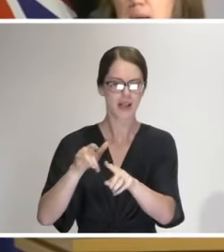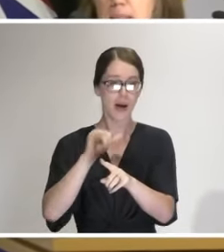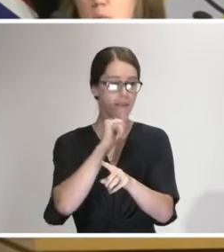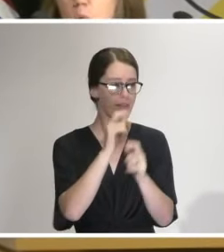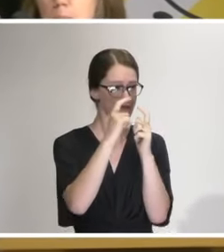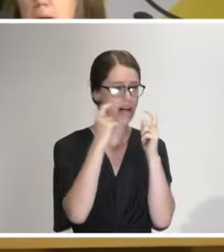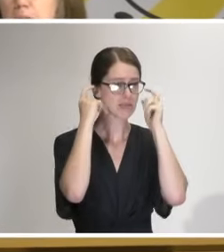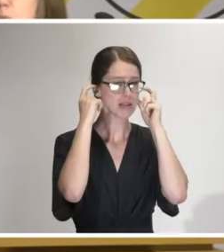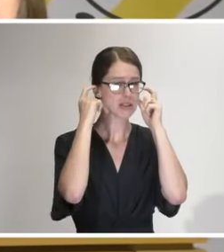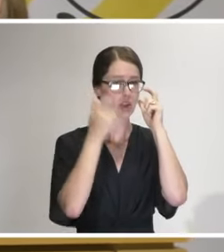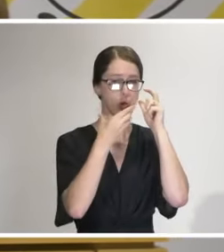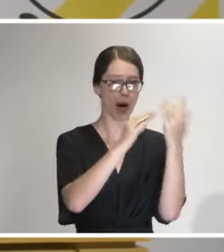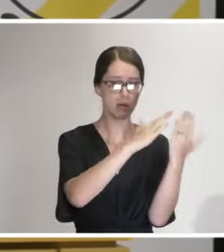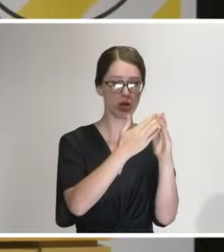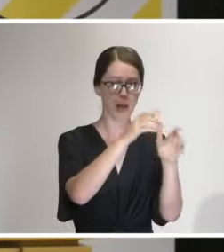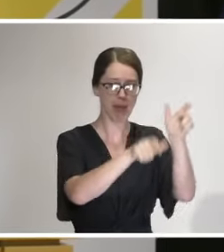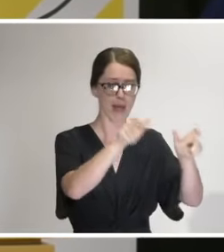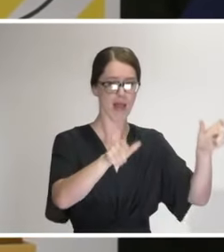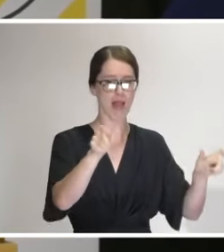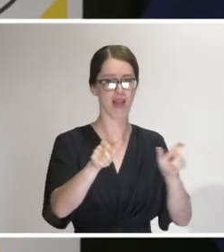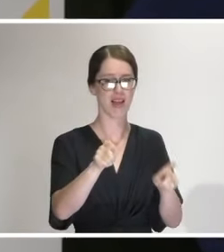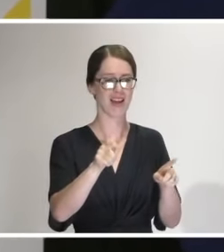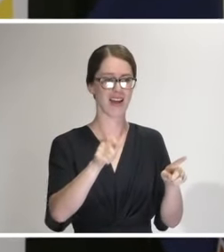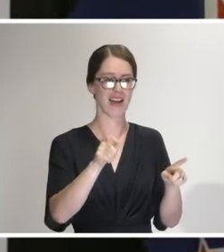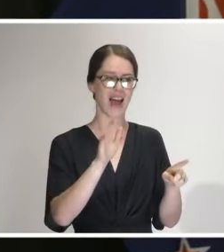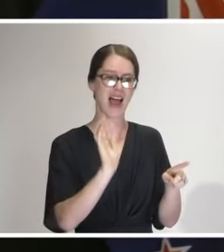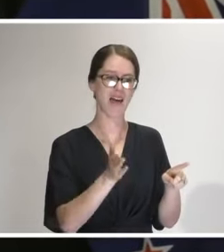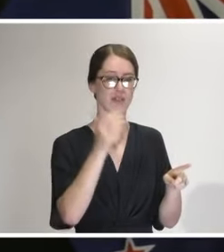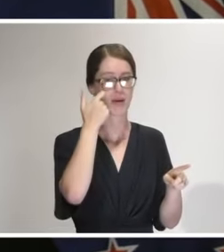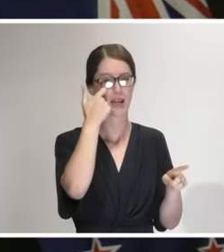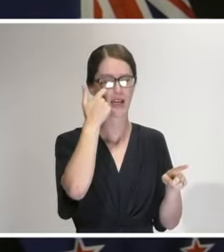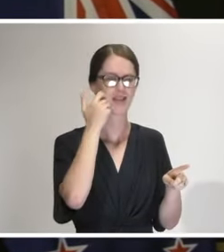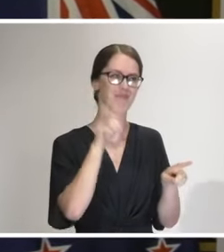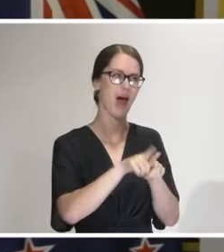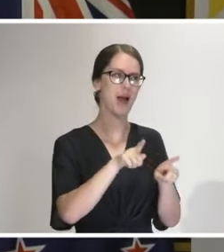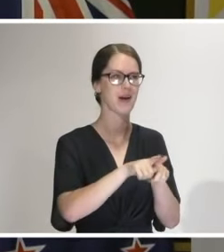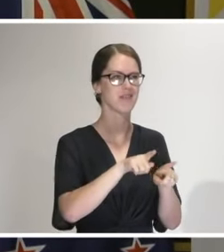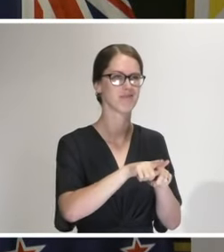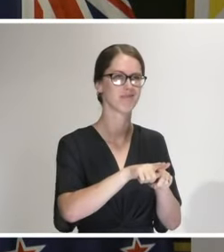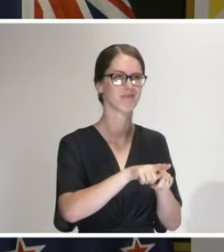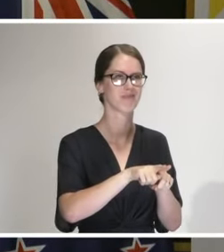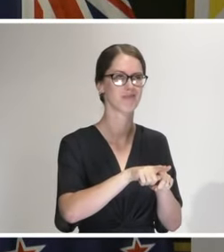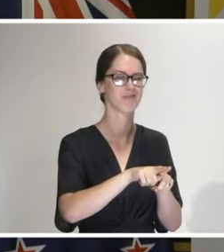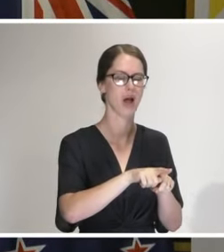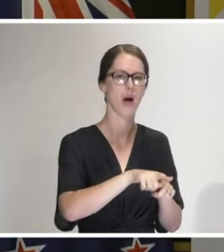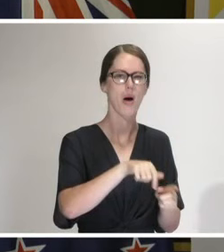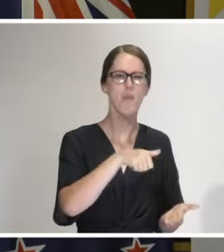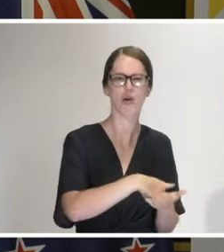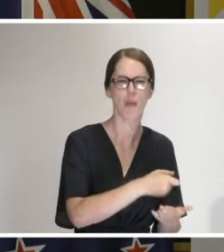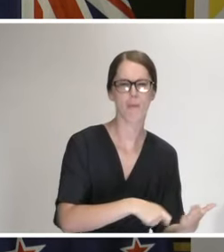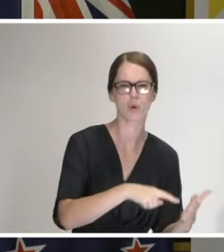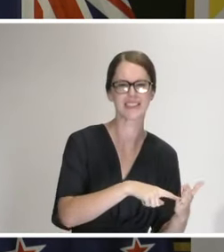face masks worn by the community at large would have to be right at the very bottom of our strategies for containment